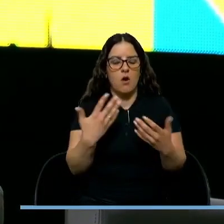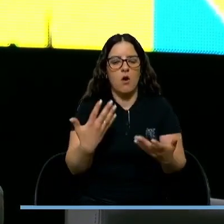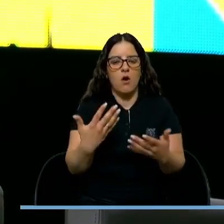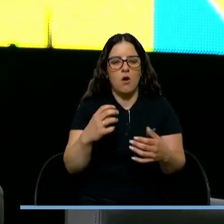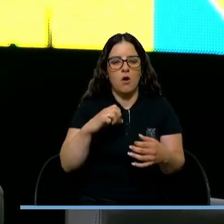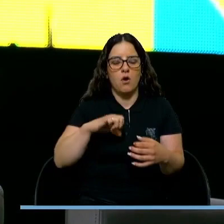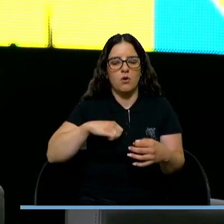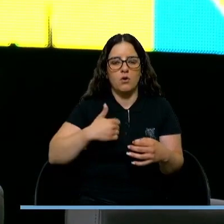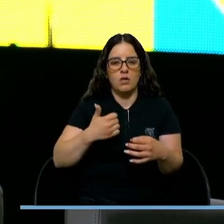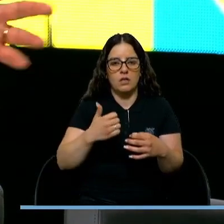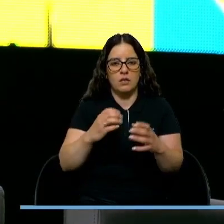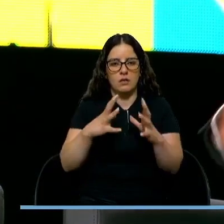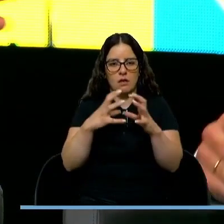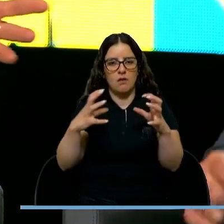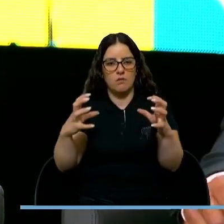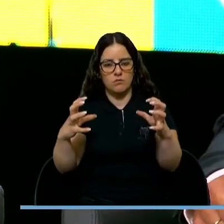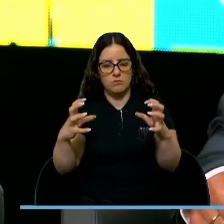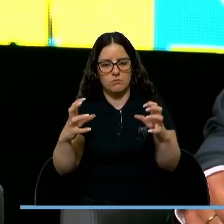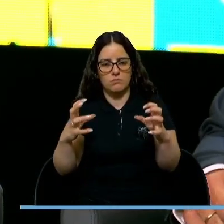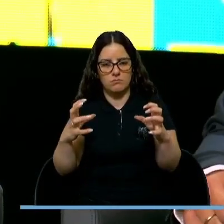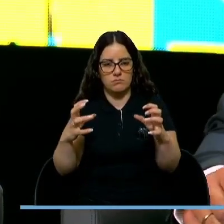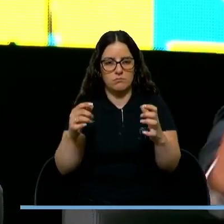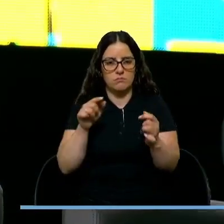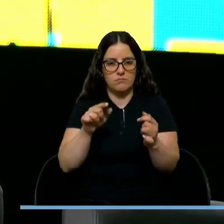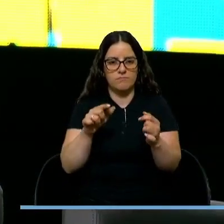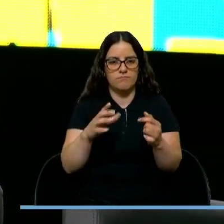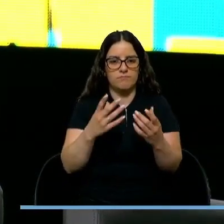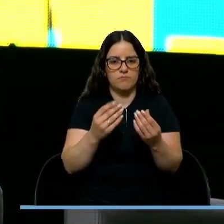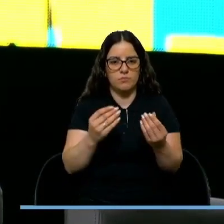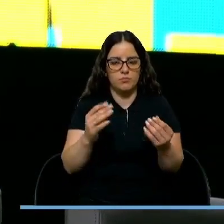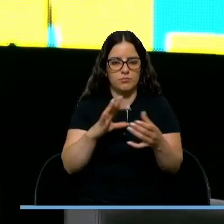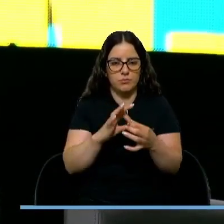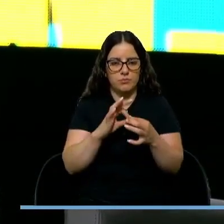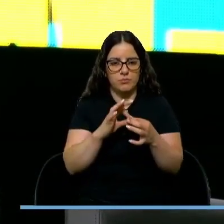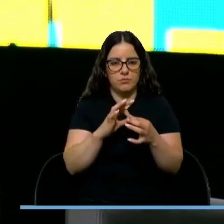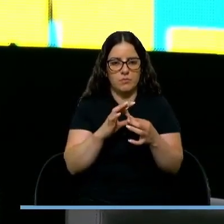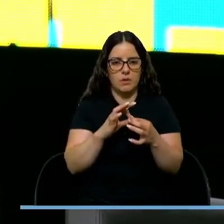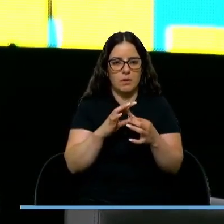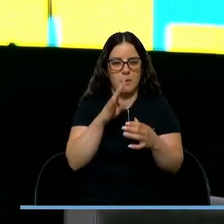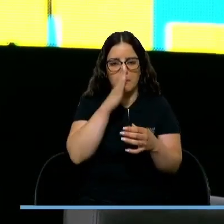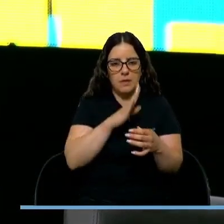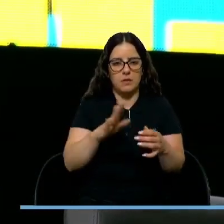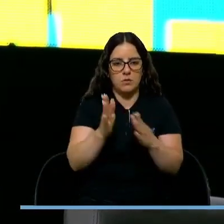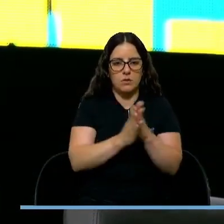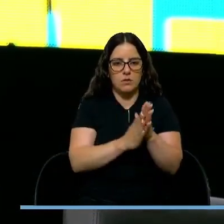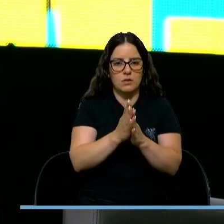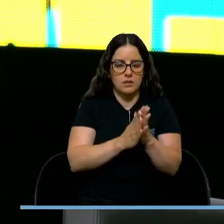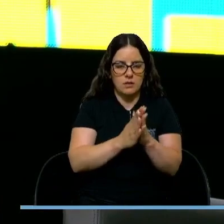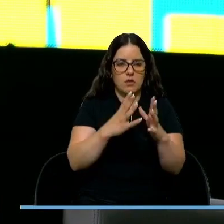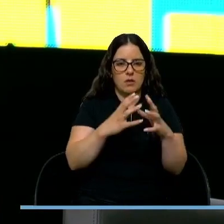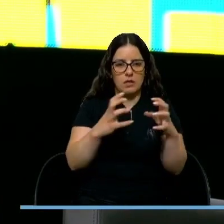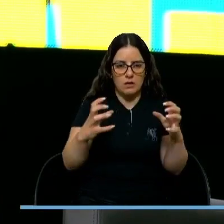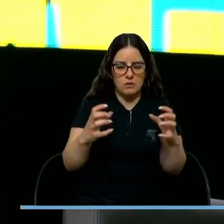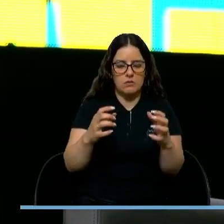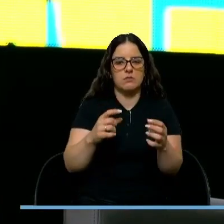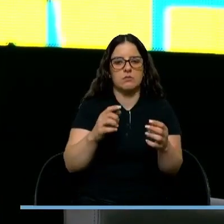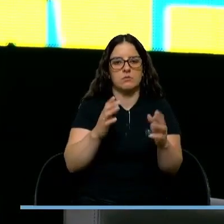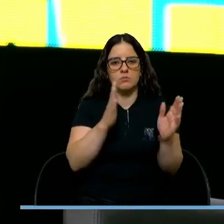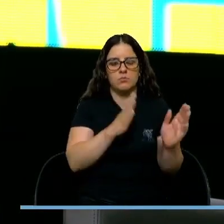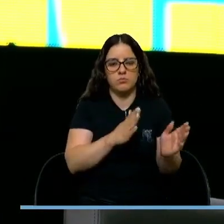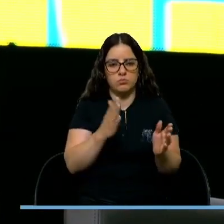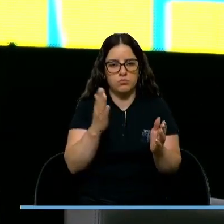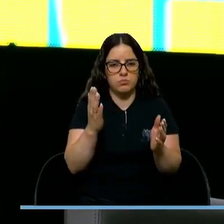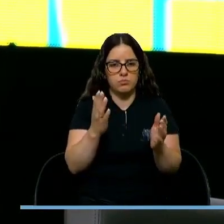green cloud, which relates to practices using cloud with data